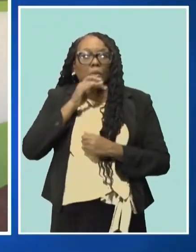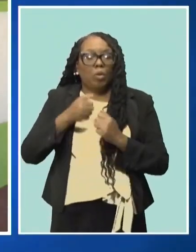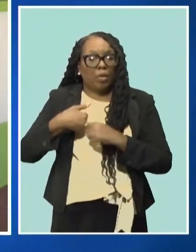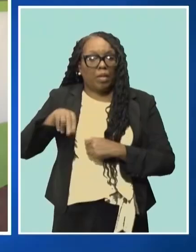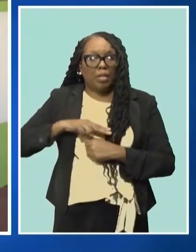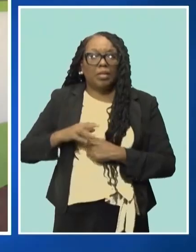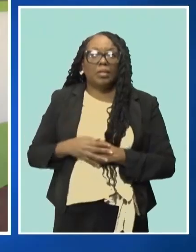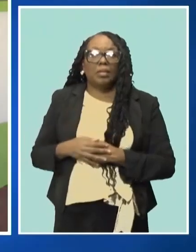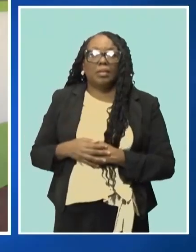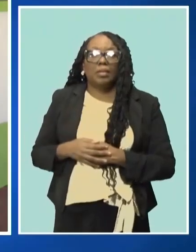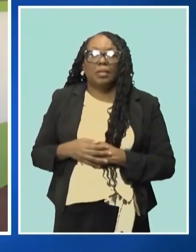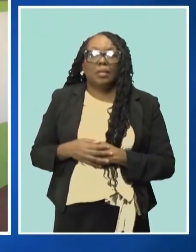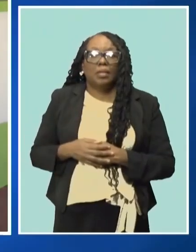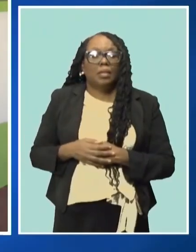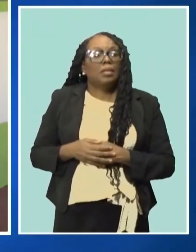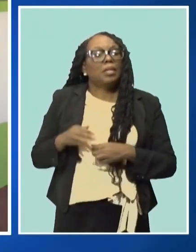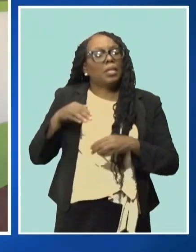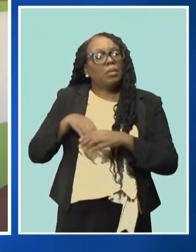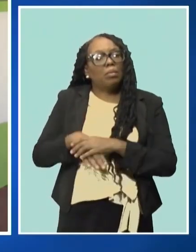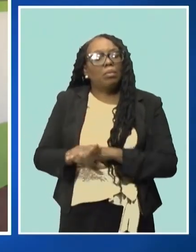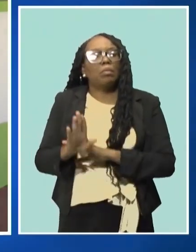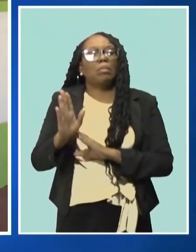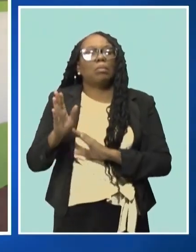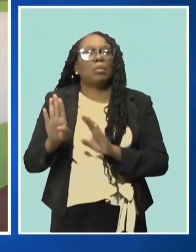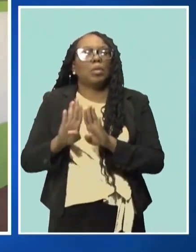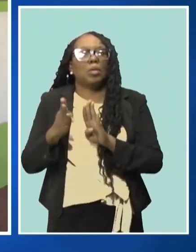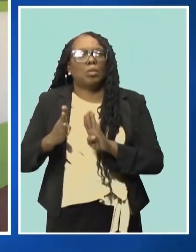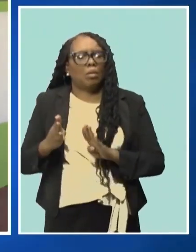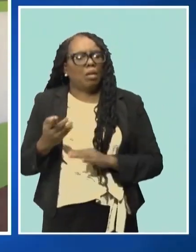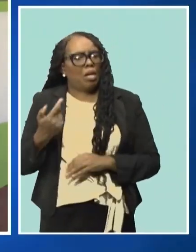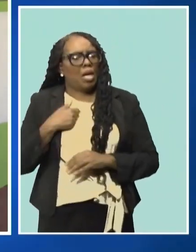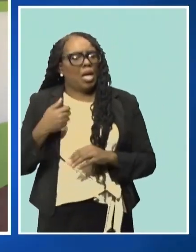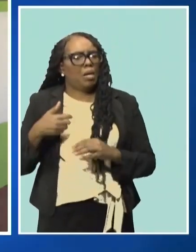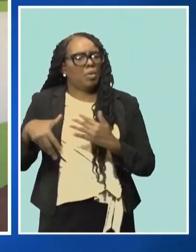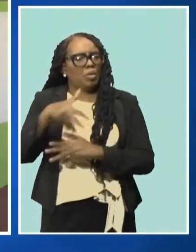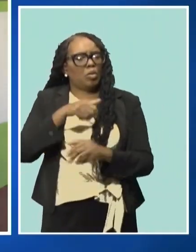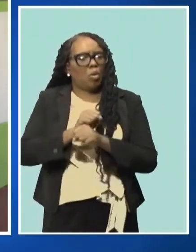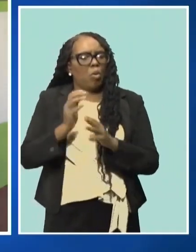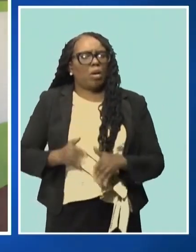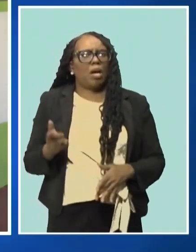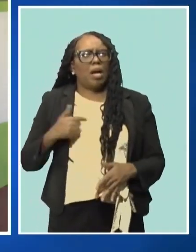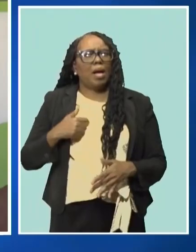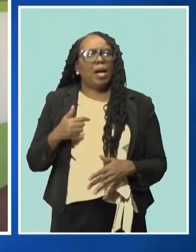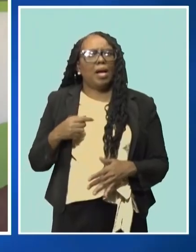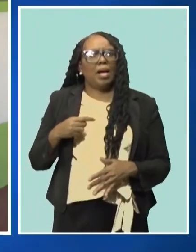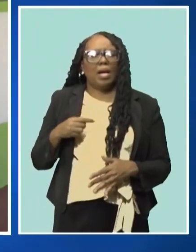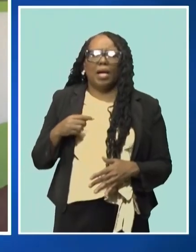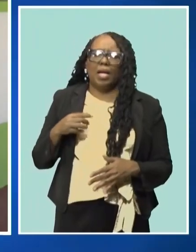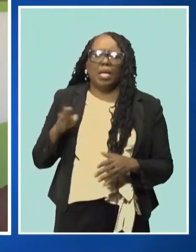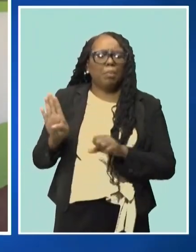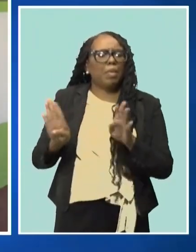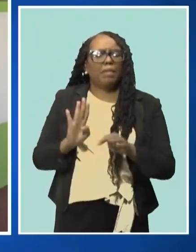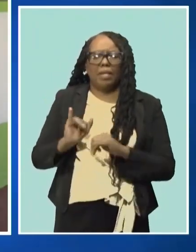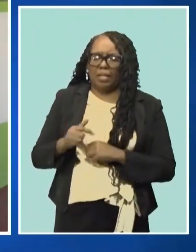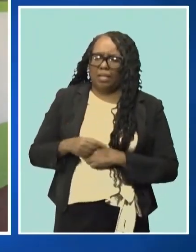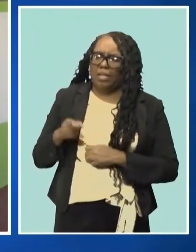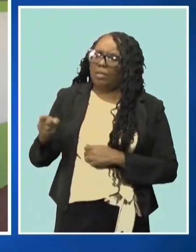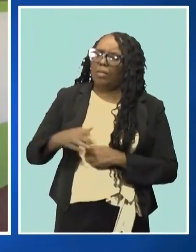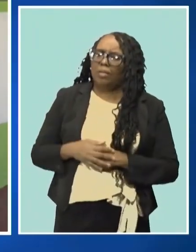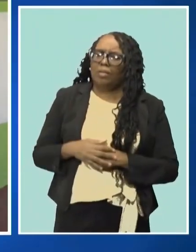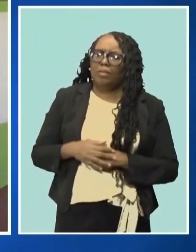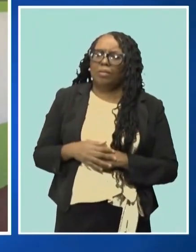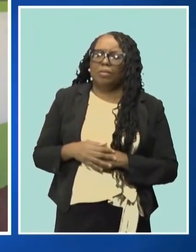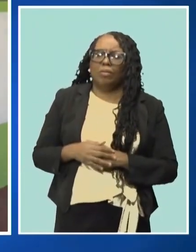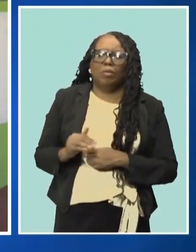like, the social work part of me behaved as if I knew this guy. So I was like, wait, big man, what are you doing